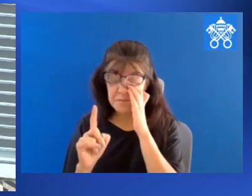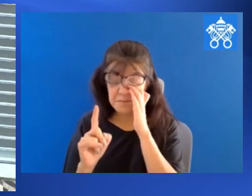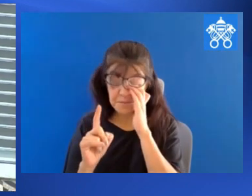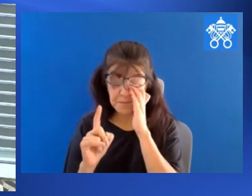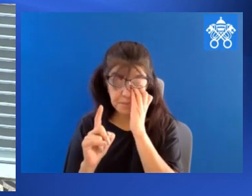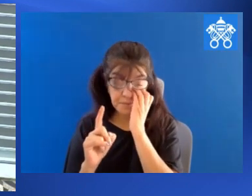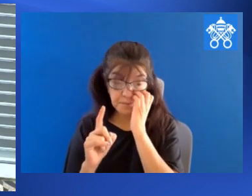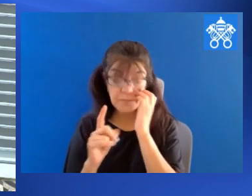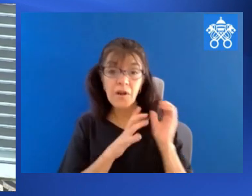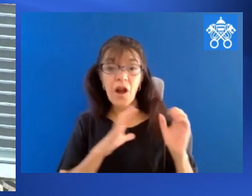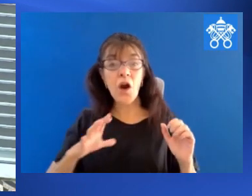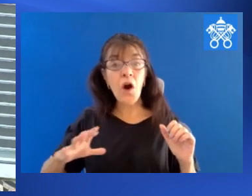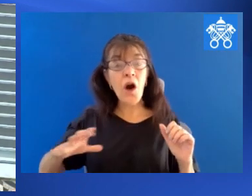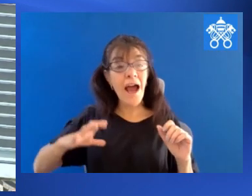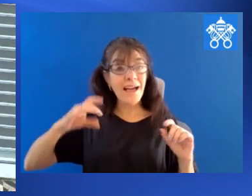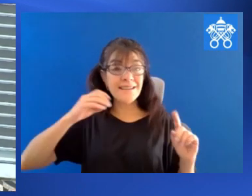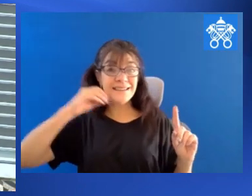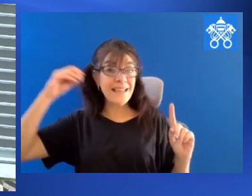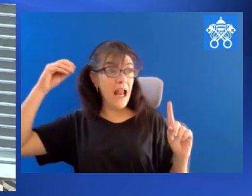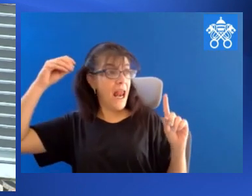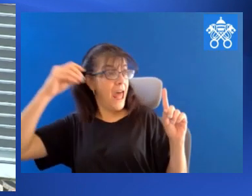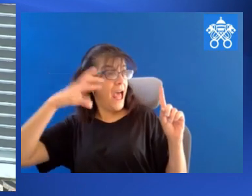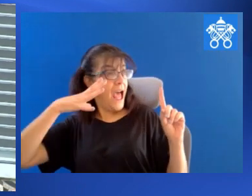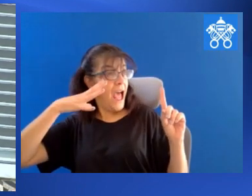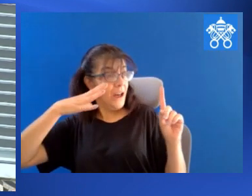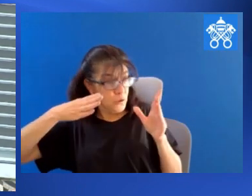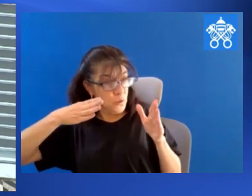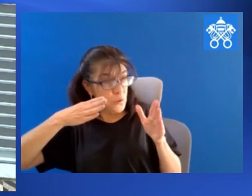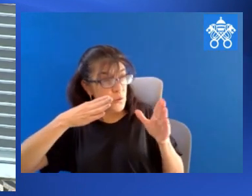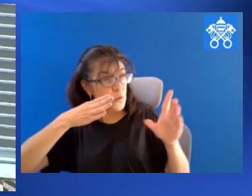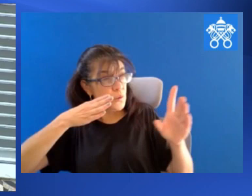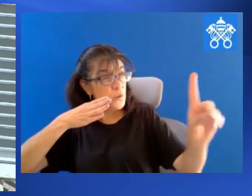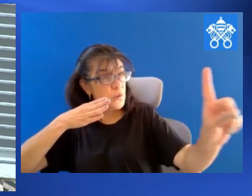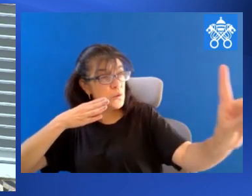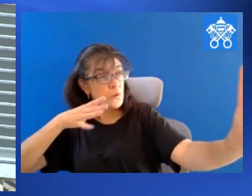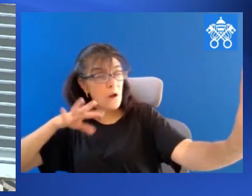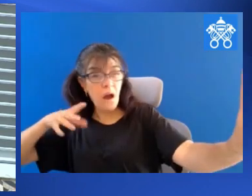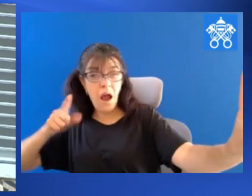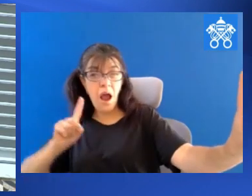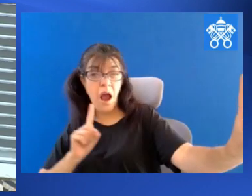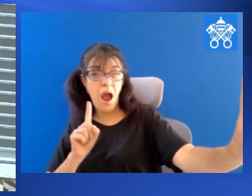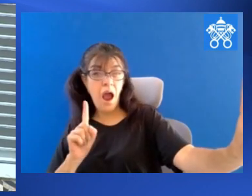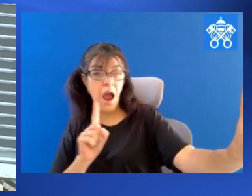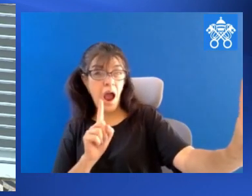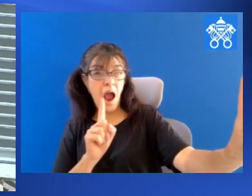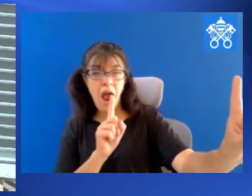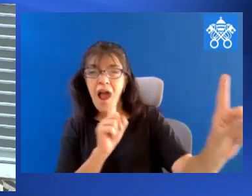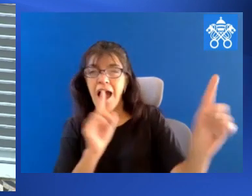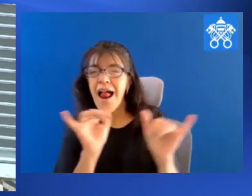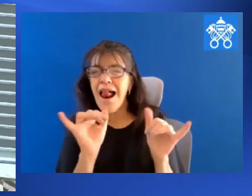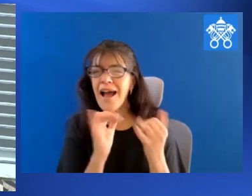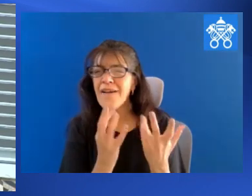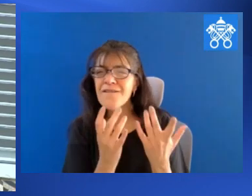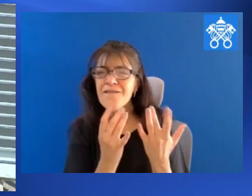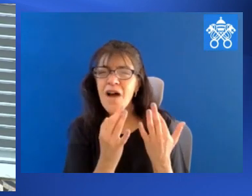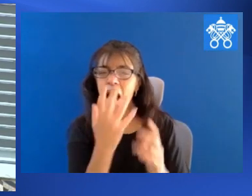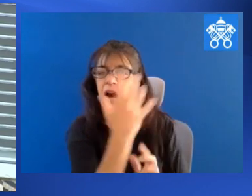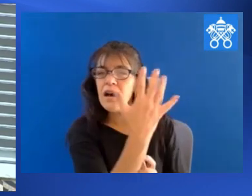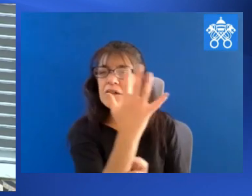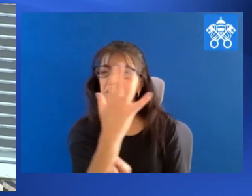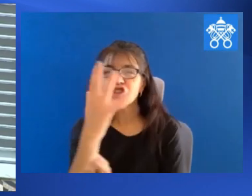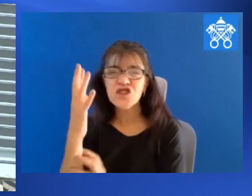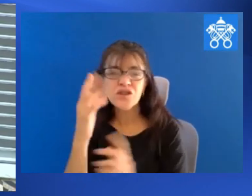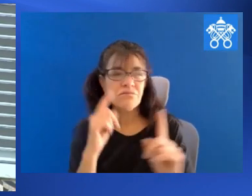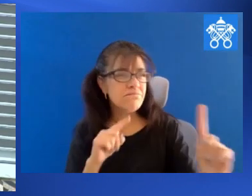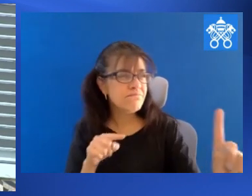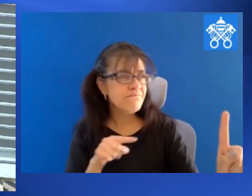contrary, Christ is the light that orients our journey like the pillar of fire for the people in the wilderness. Jesus' beauty